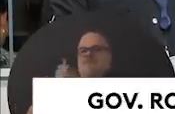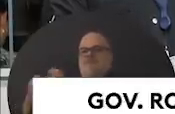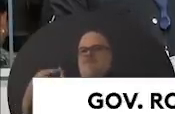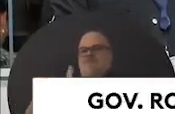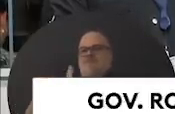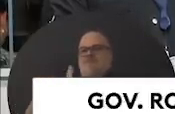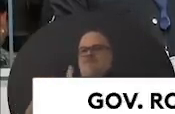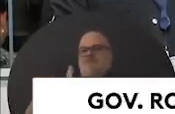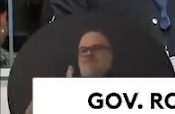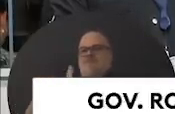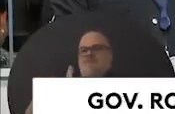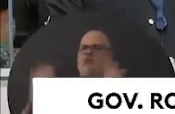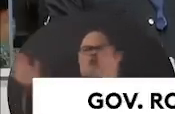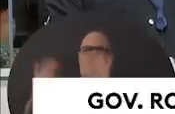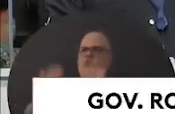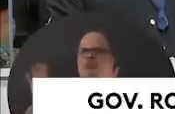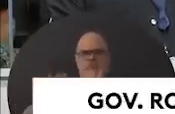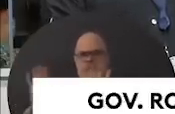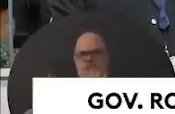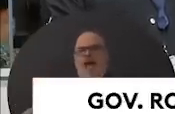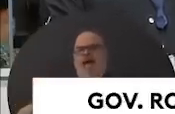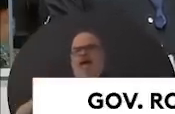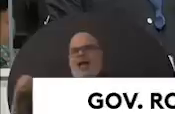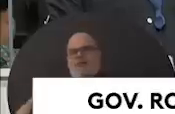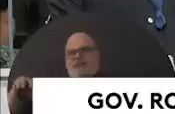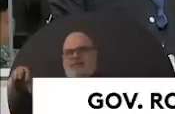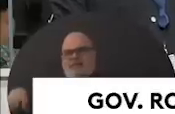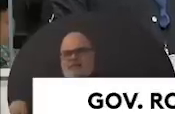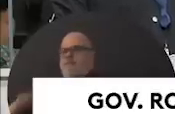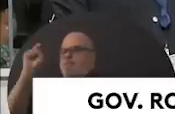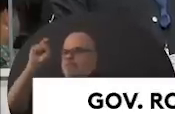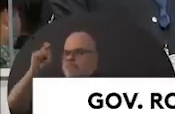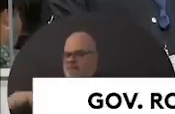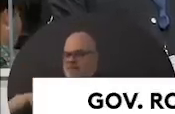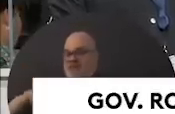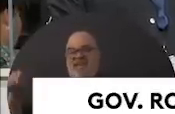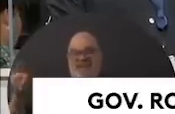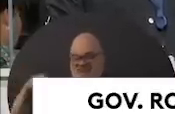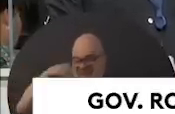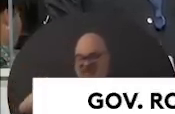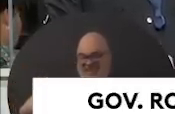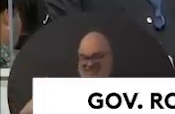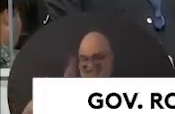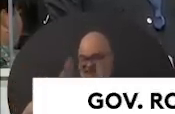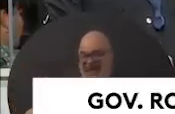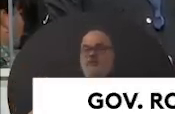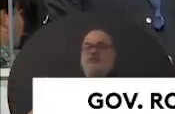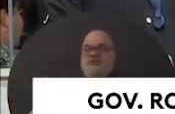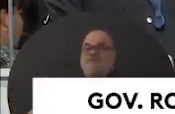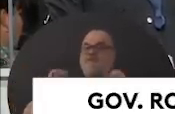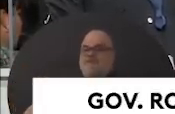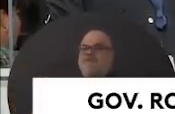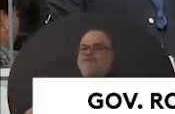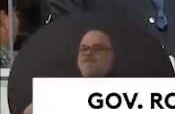cannot be operated at your structure or your home. The exhaust has to go outside. If it's inside, then that could be something that is fatal. So please,